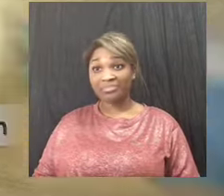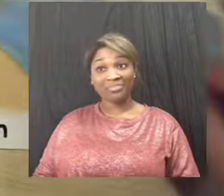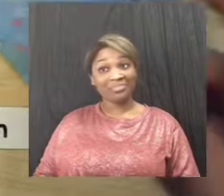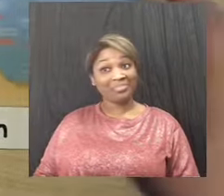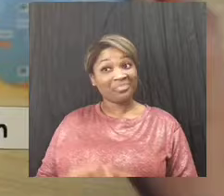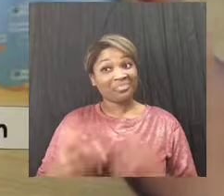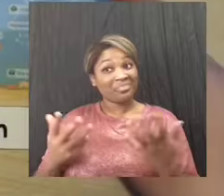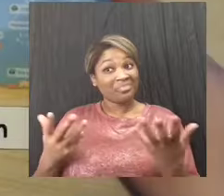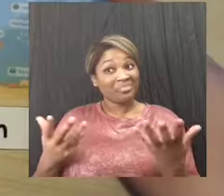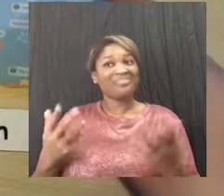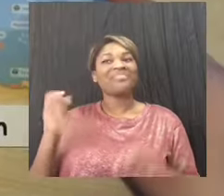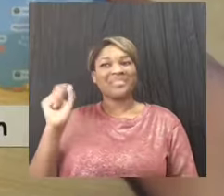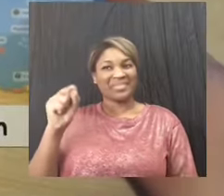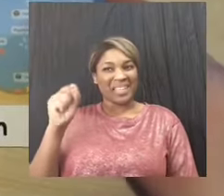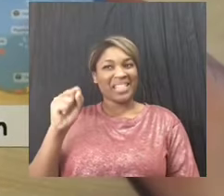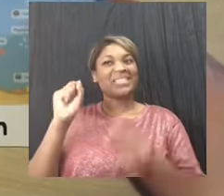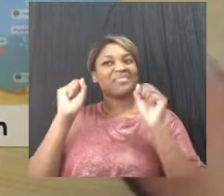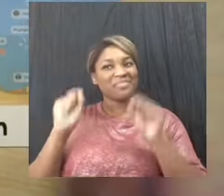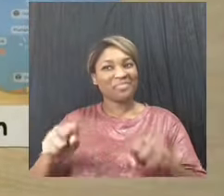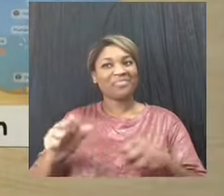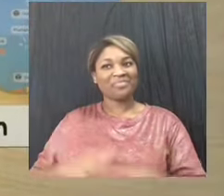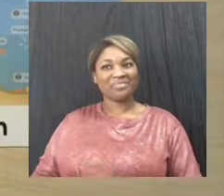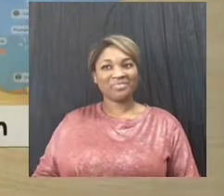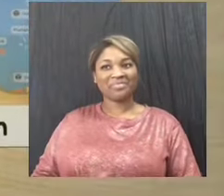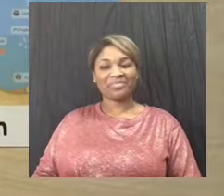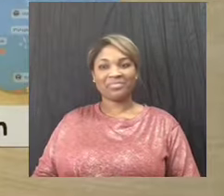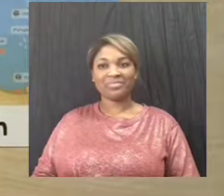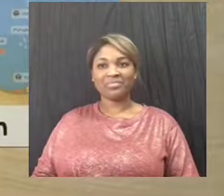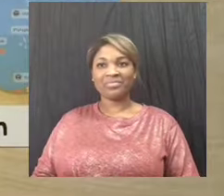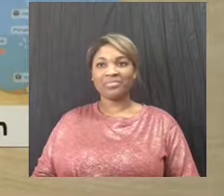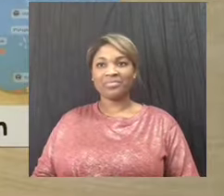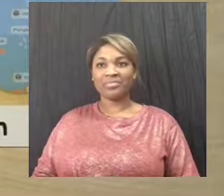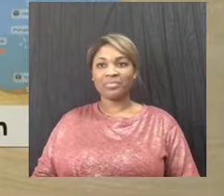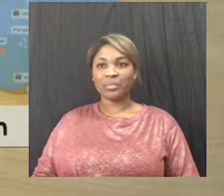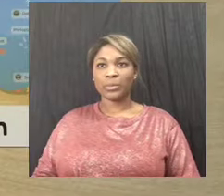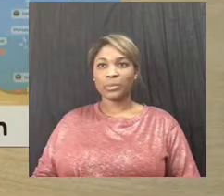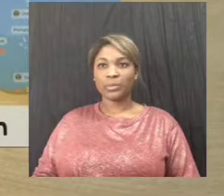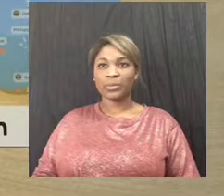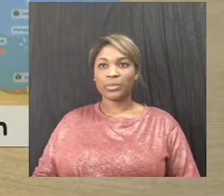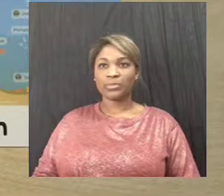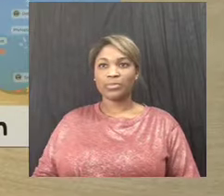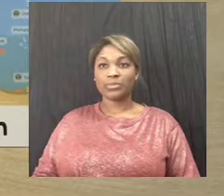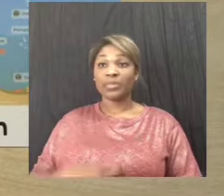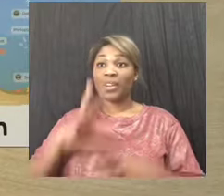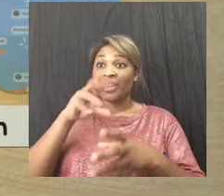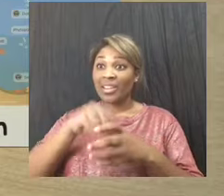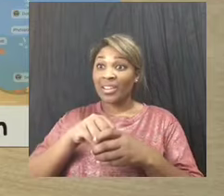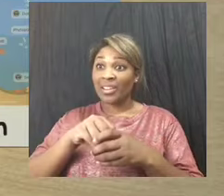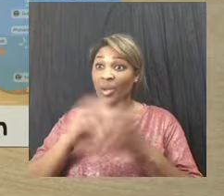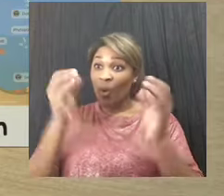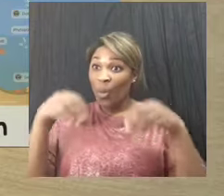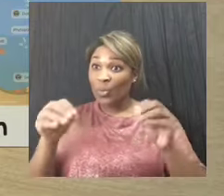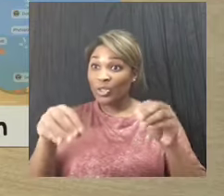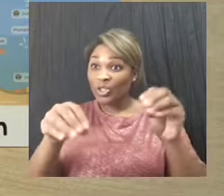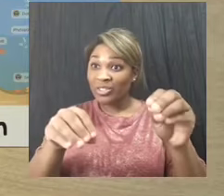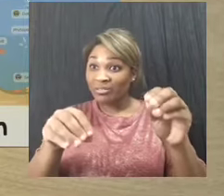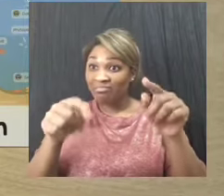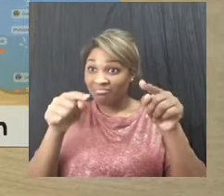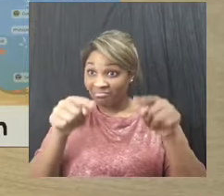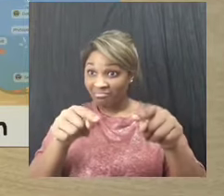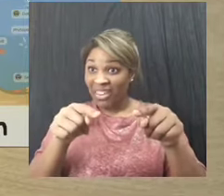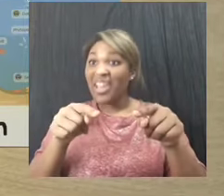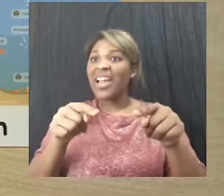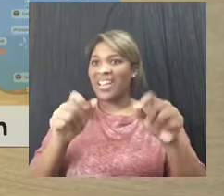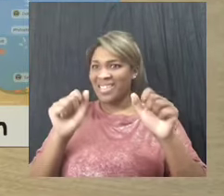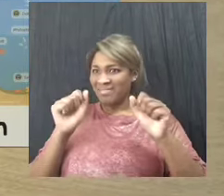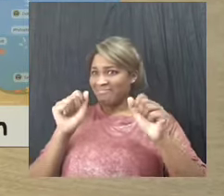Well, yes, we can. In the ocean, We might be able to